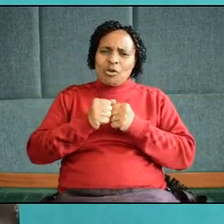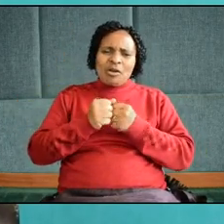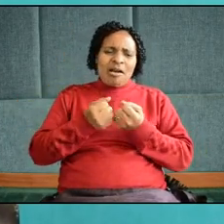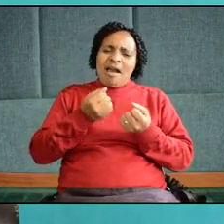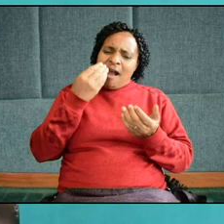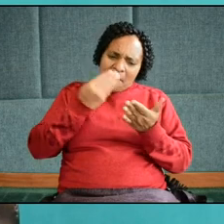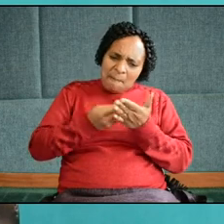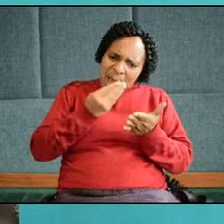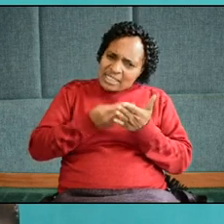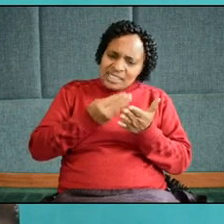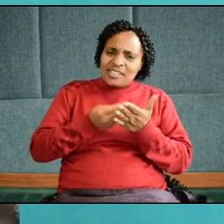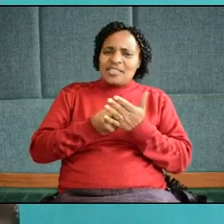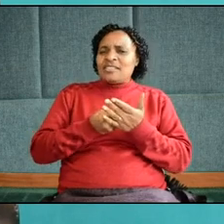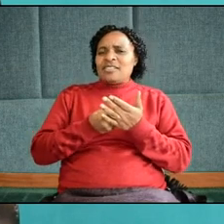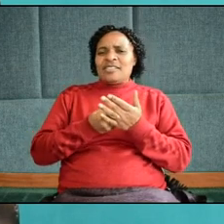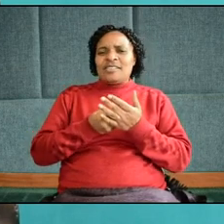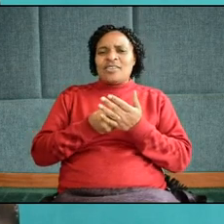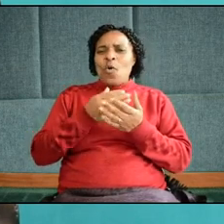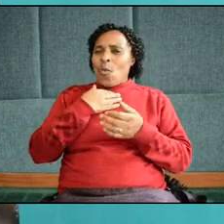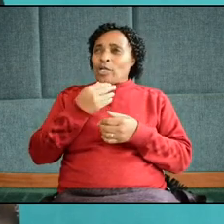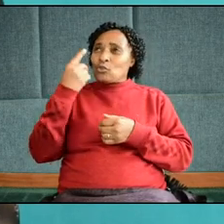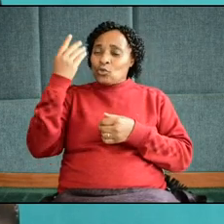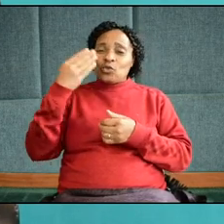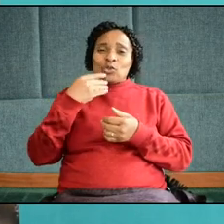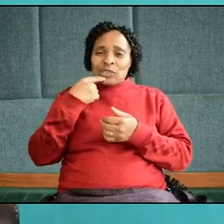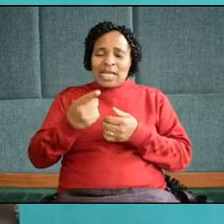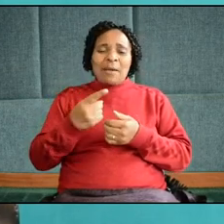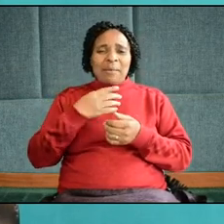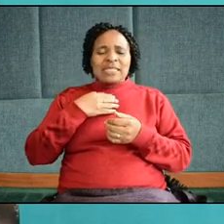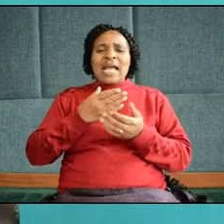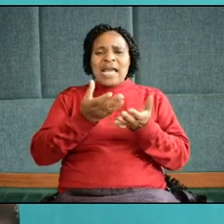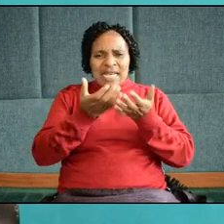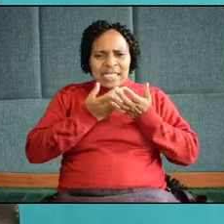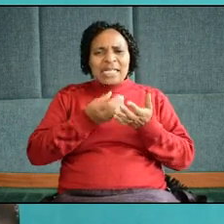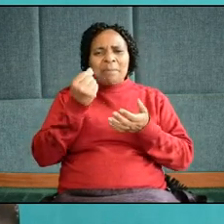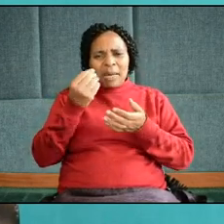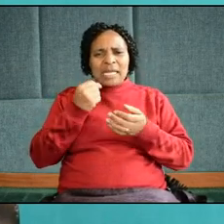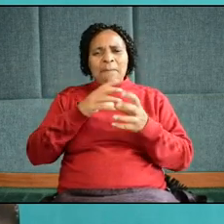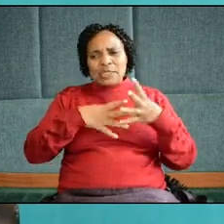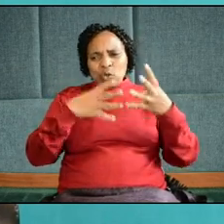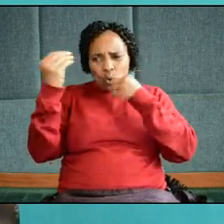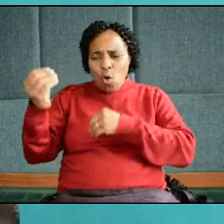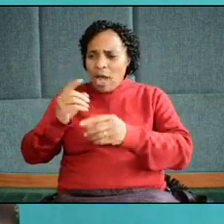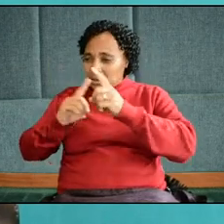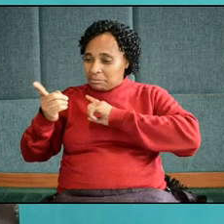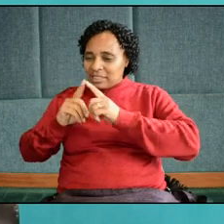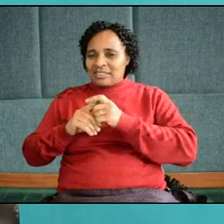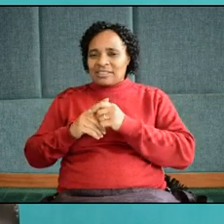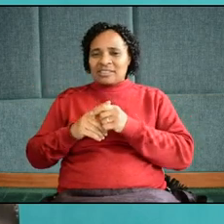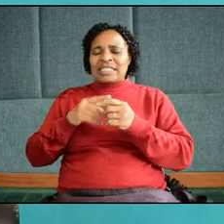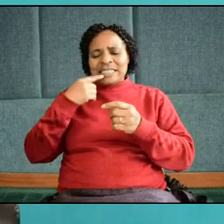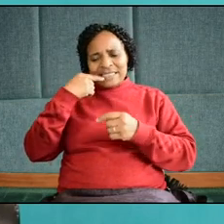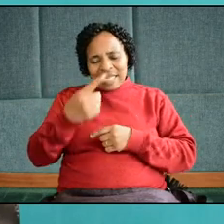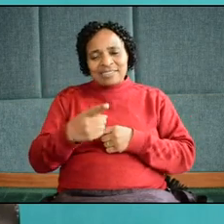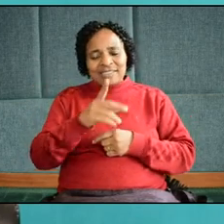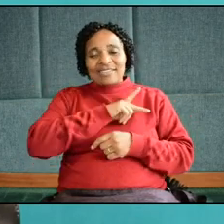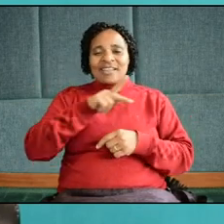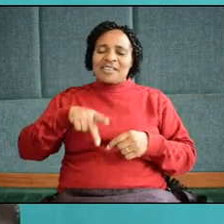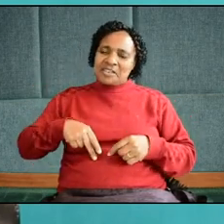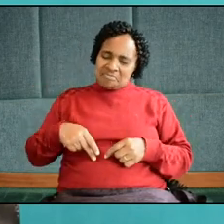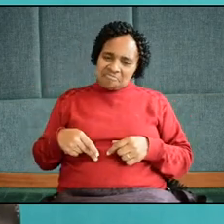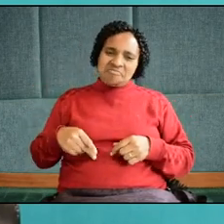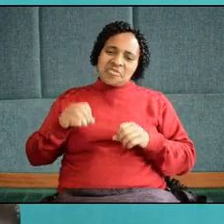it's cash, Balaam. Like, I'll see what you wanted to say, but I need the money. Can I just go and speak? Right? So he even tells the king